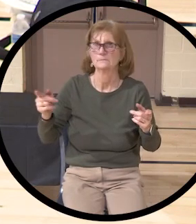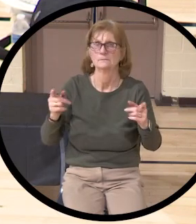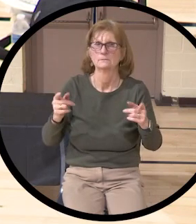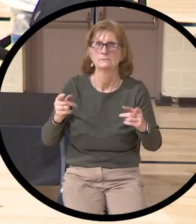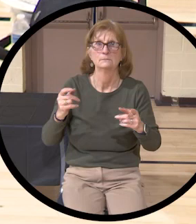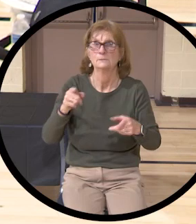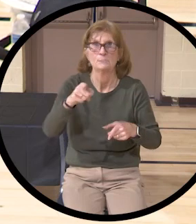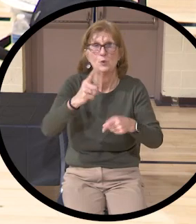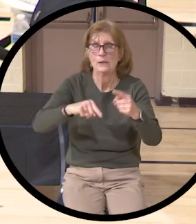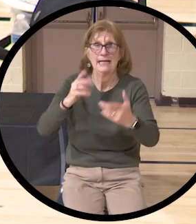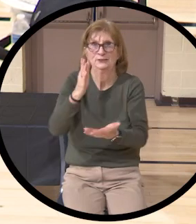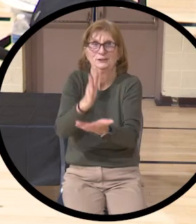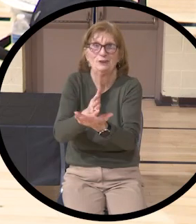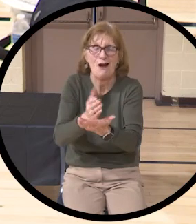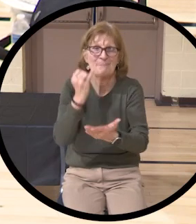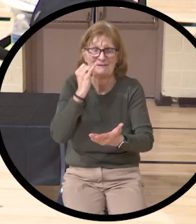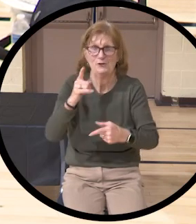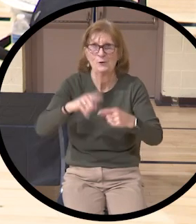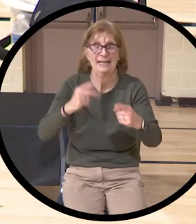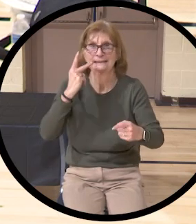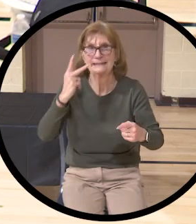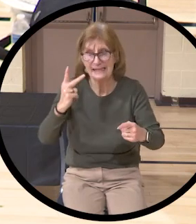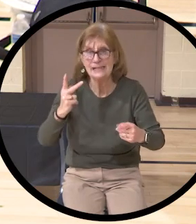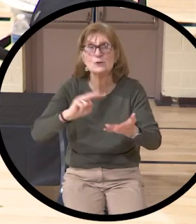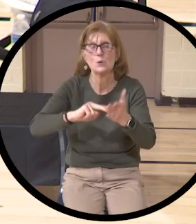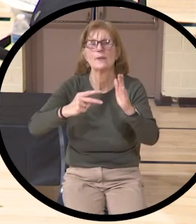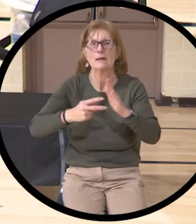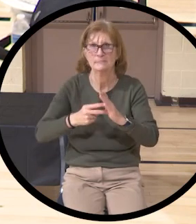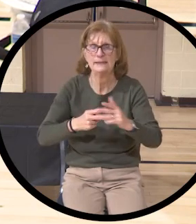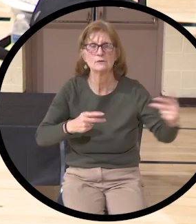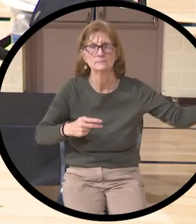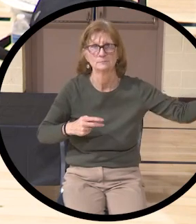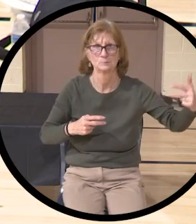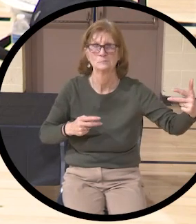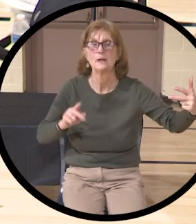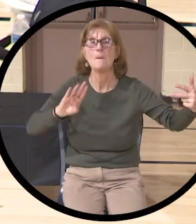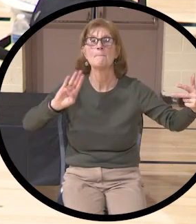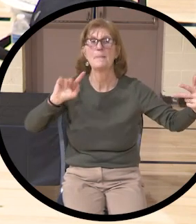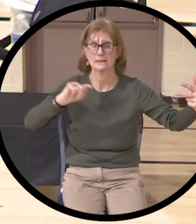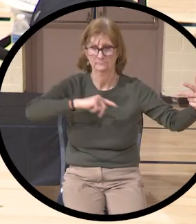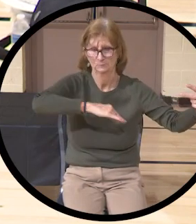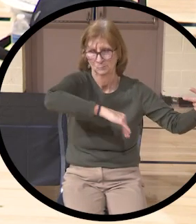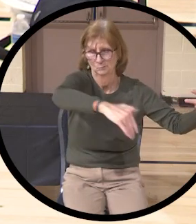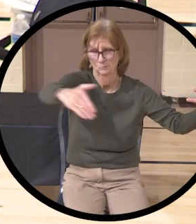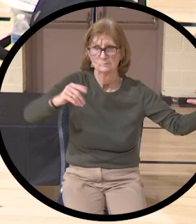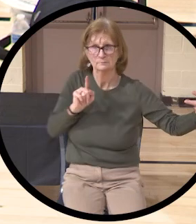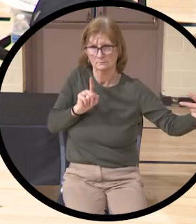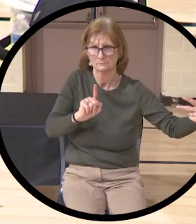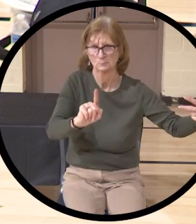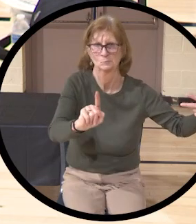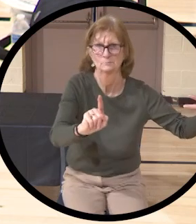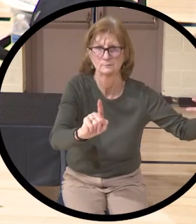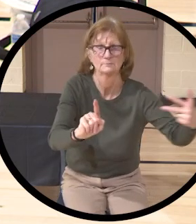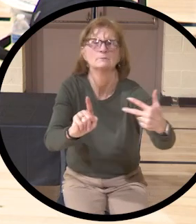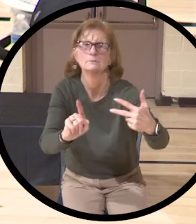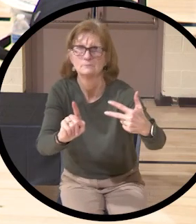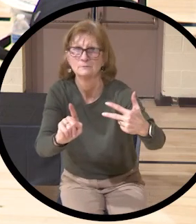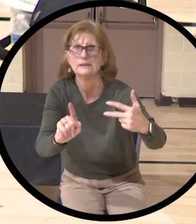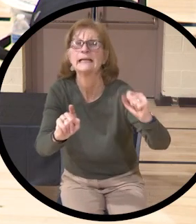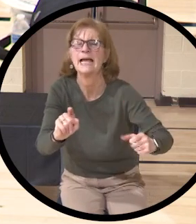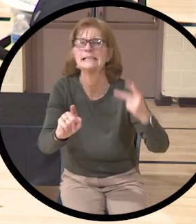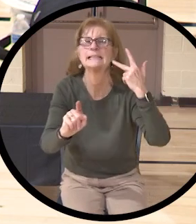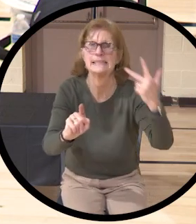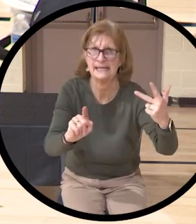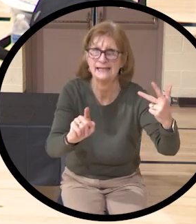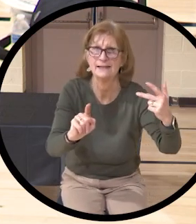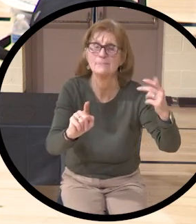And so the biggest thing that a bump out does is just create those sight lines, and then also creating kind of a pinch point to slow